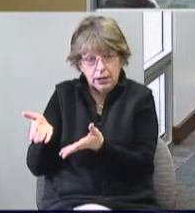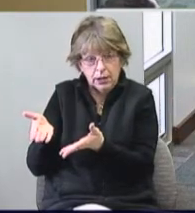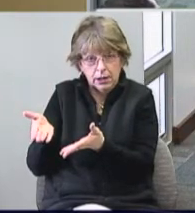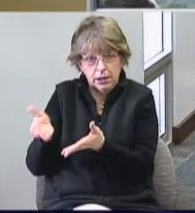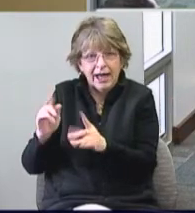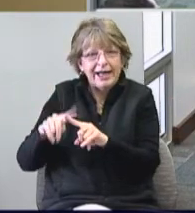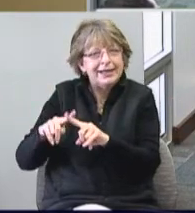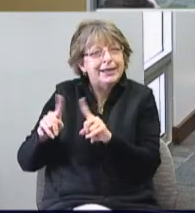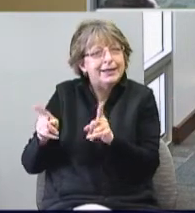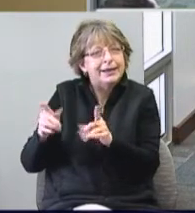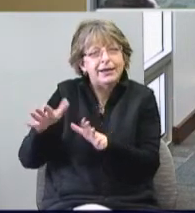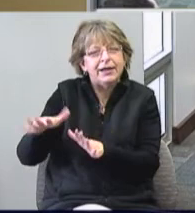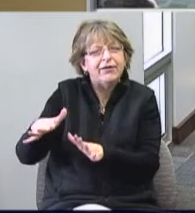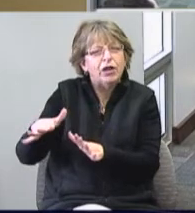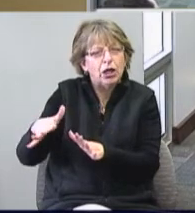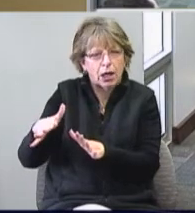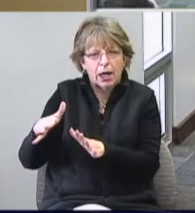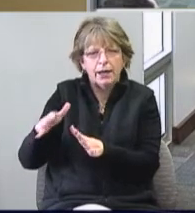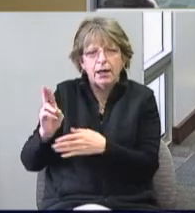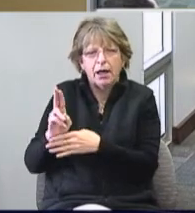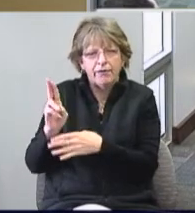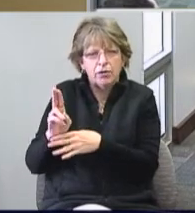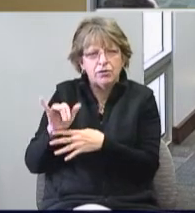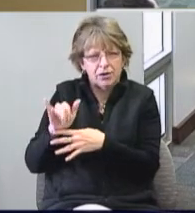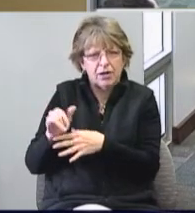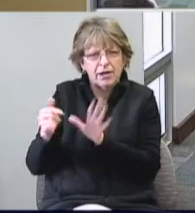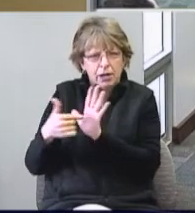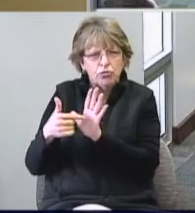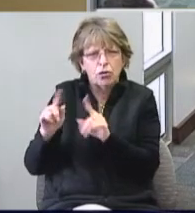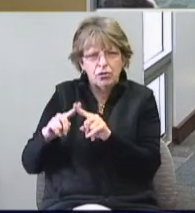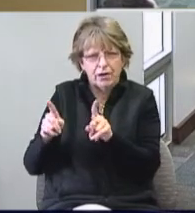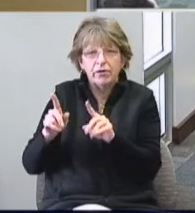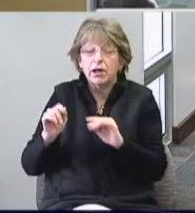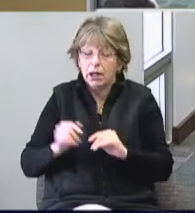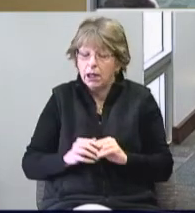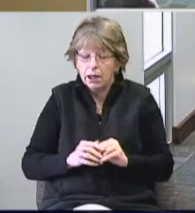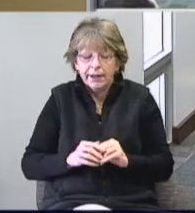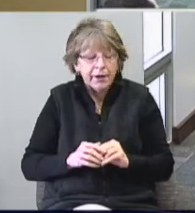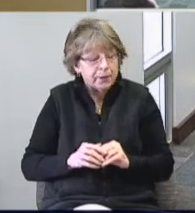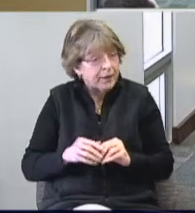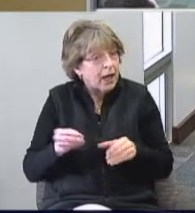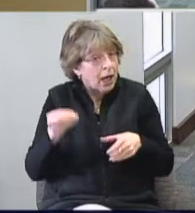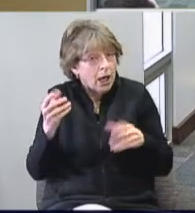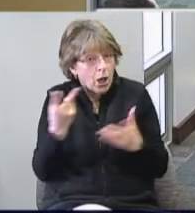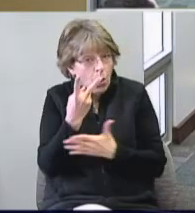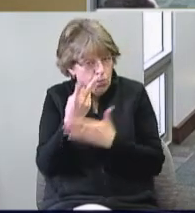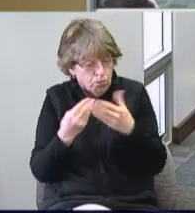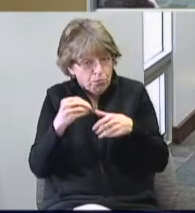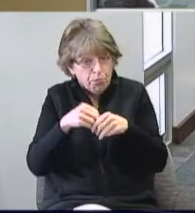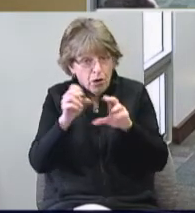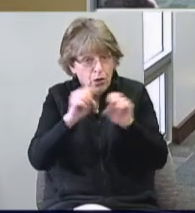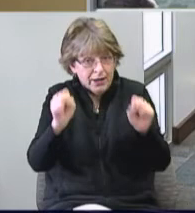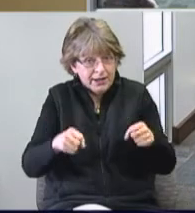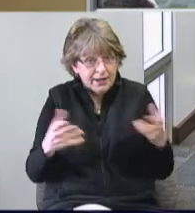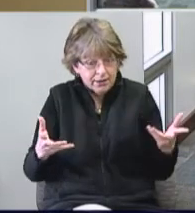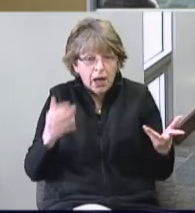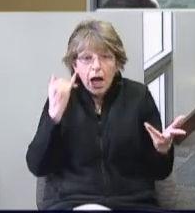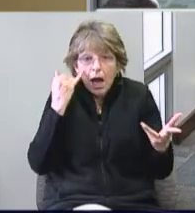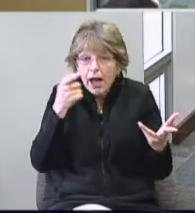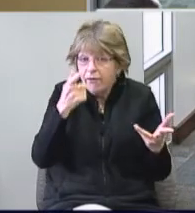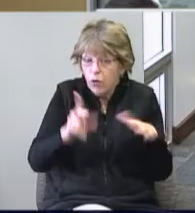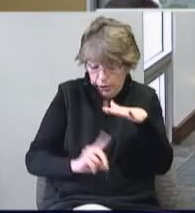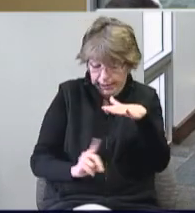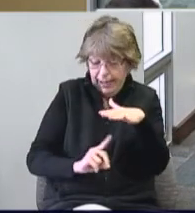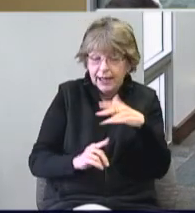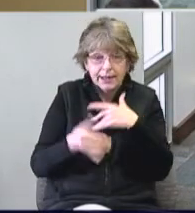a different kind of Right. usage, and that's mapped differently, but it's in that system as well. So if you're a business, if you're Dillon's, for example, this would work perfectly well